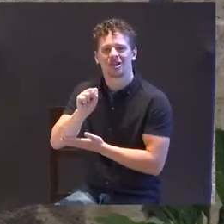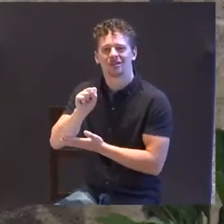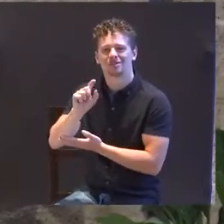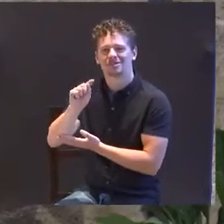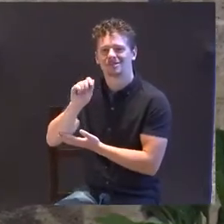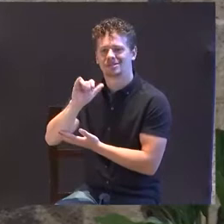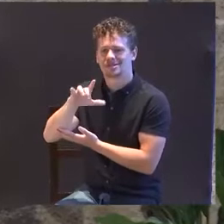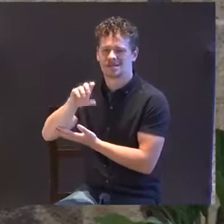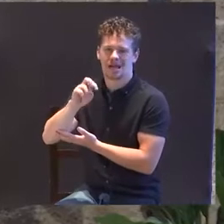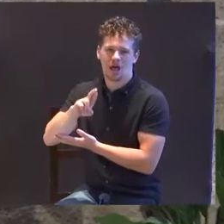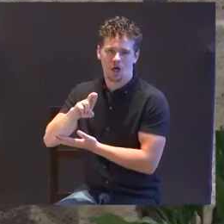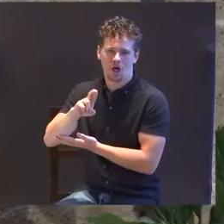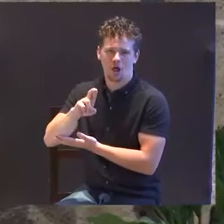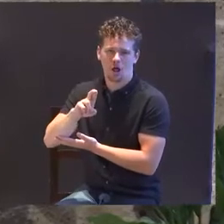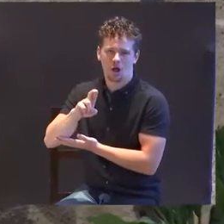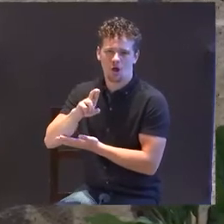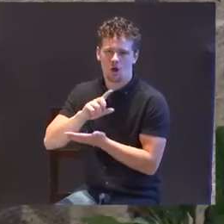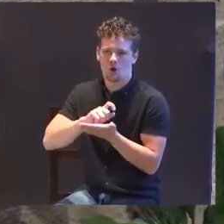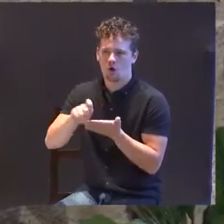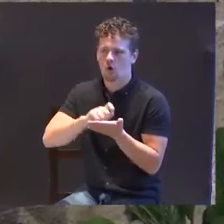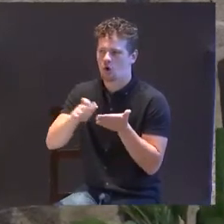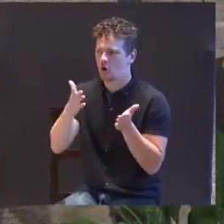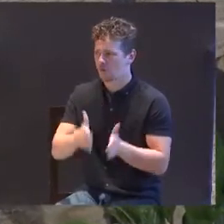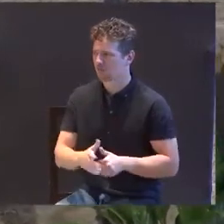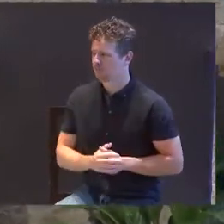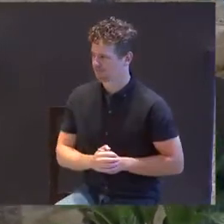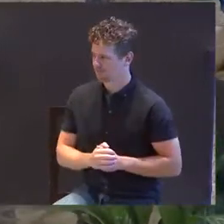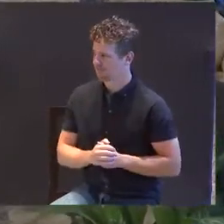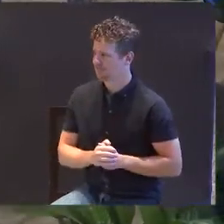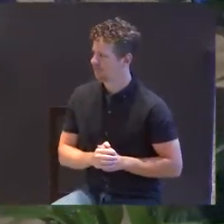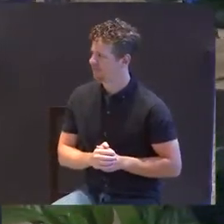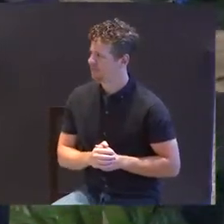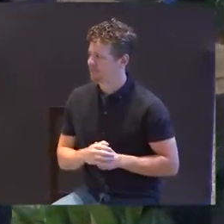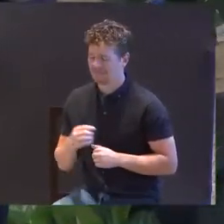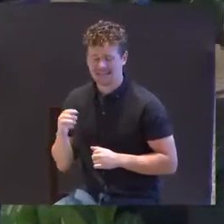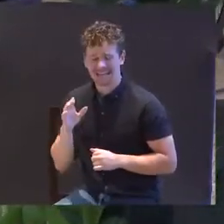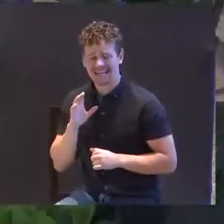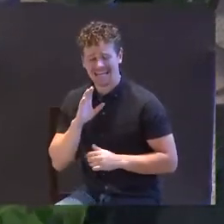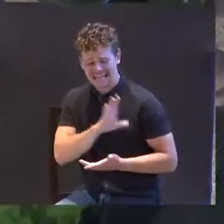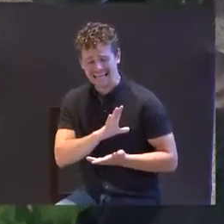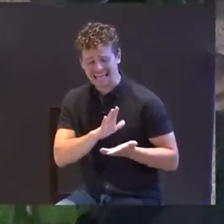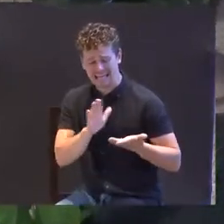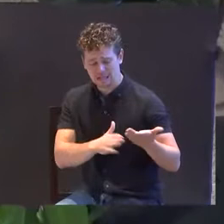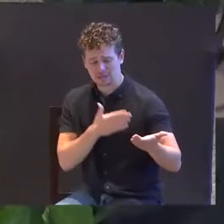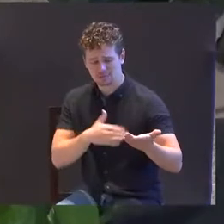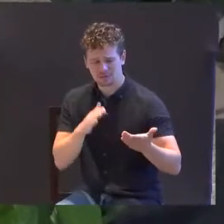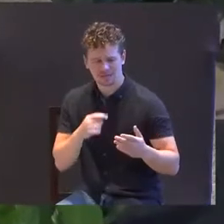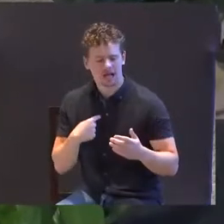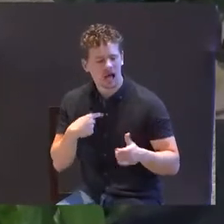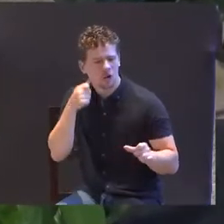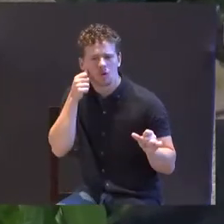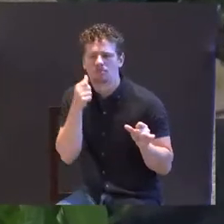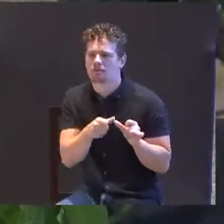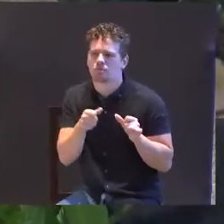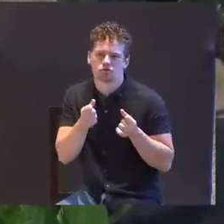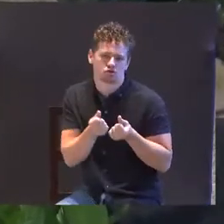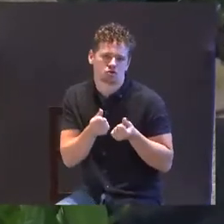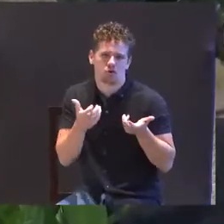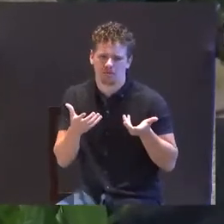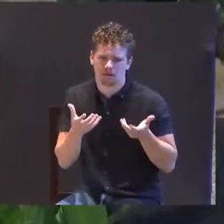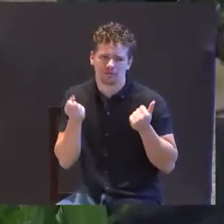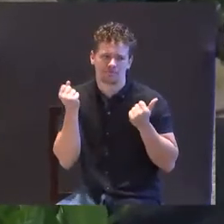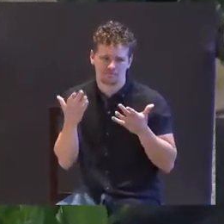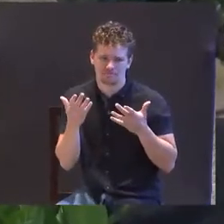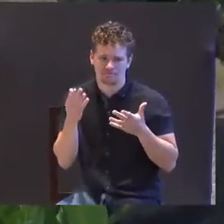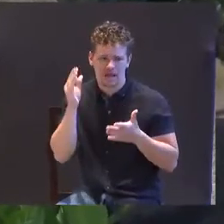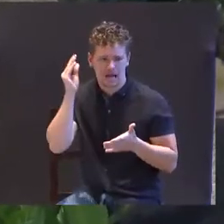James Taylor. Well, you know what? When I went back and looked at a lot of his music, and I remember so much of his music, but I